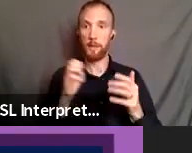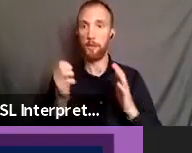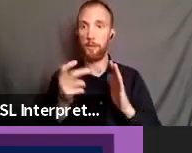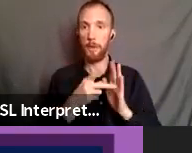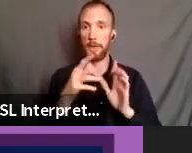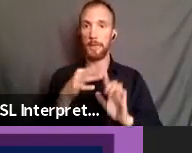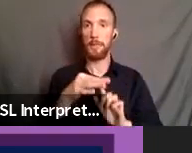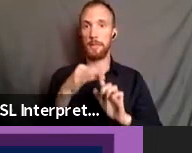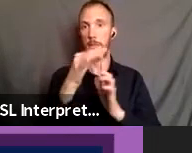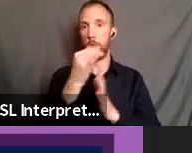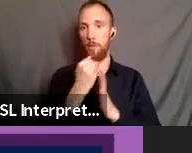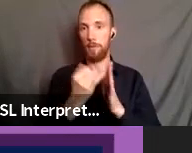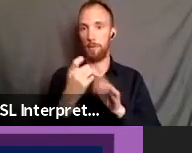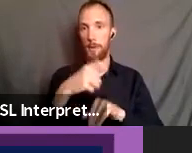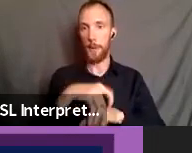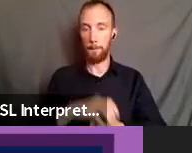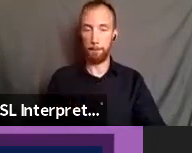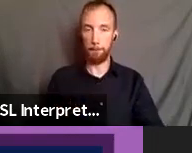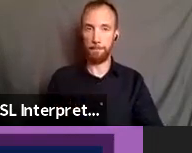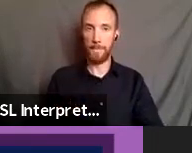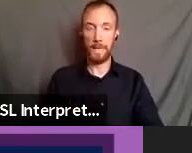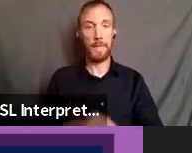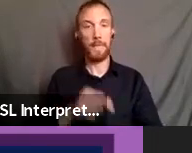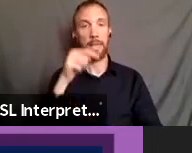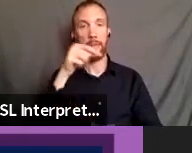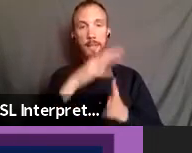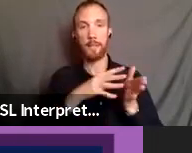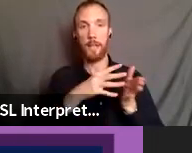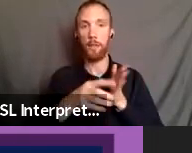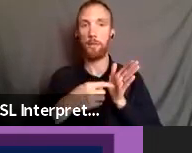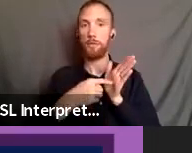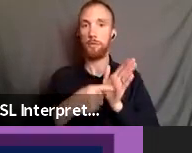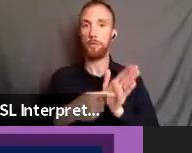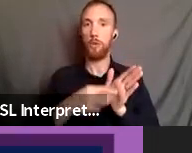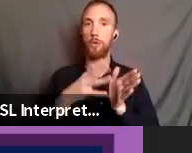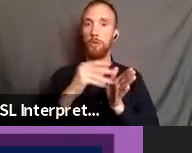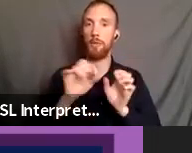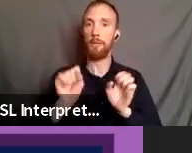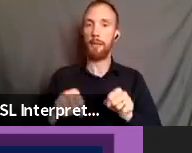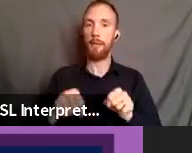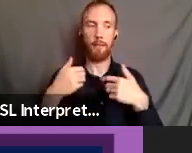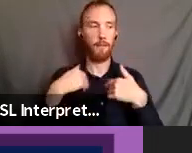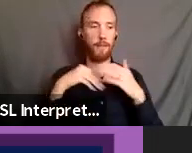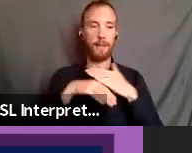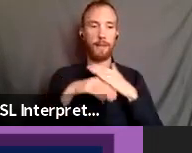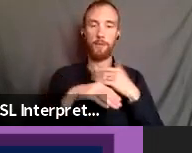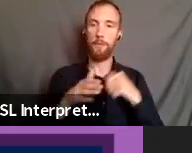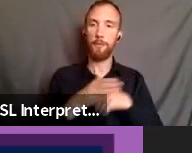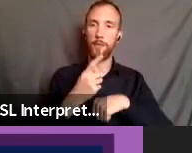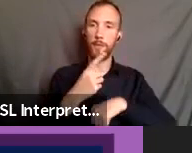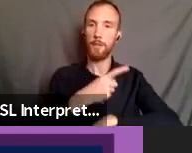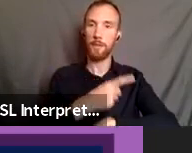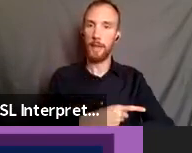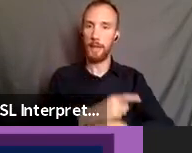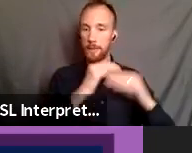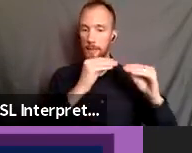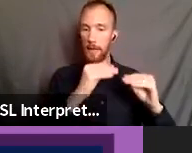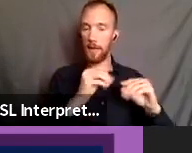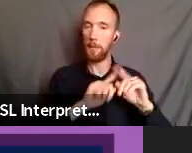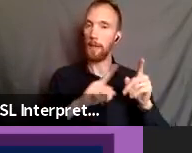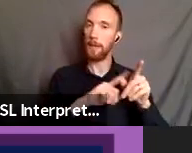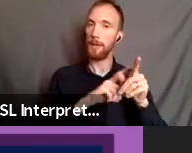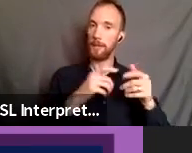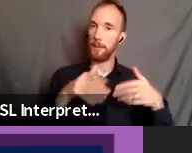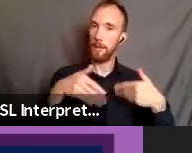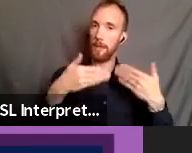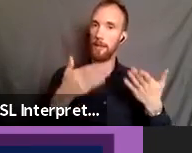time through this schedule we show how students can receive a full day of instruction while allowing for ample breaks and multiple modes